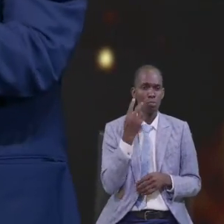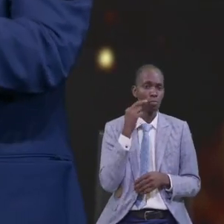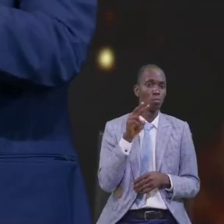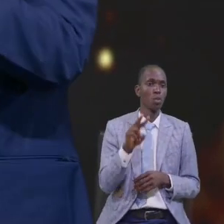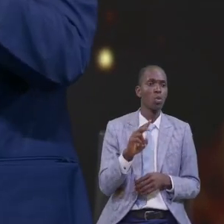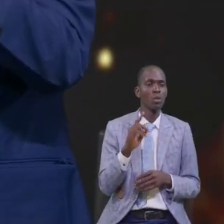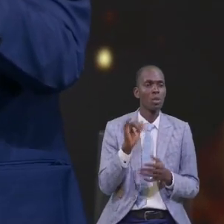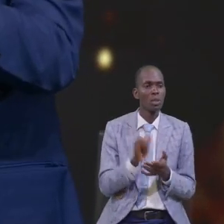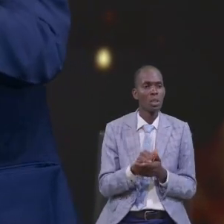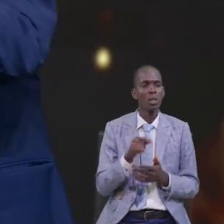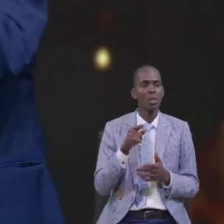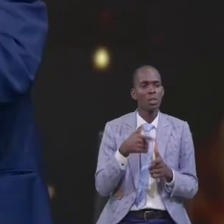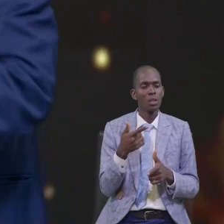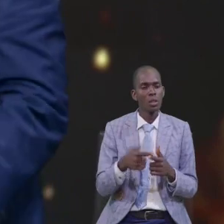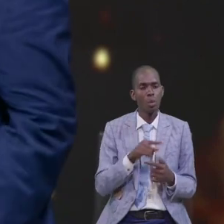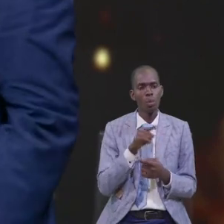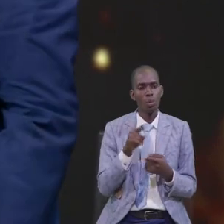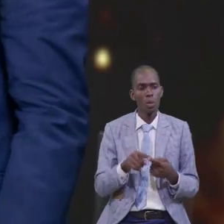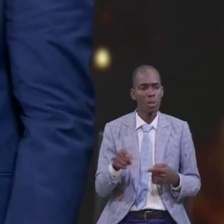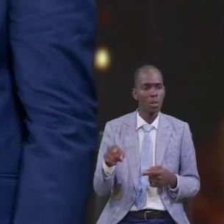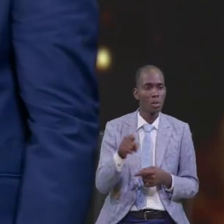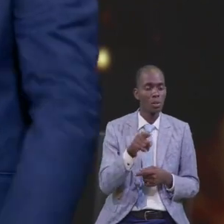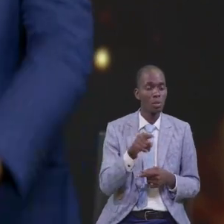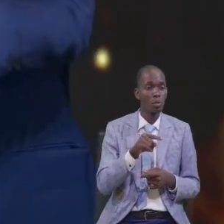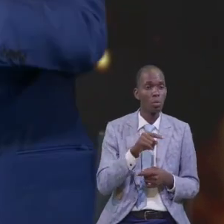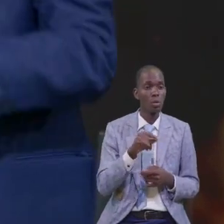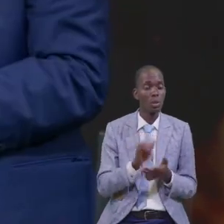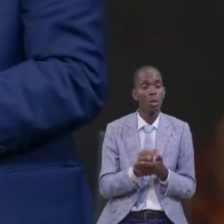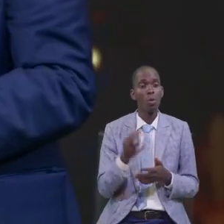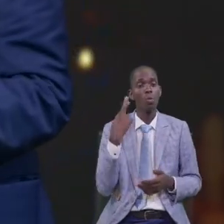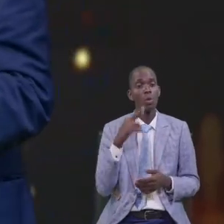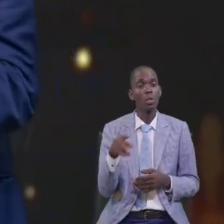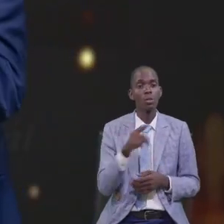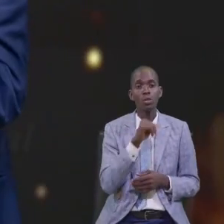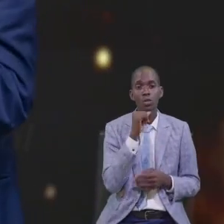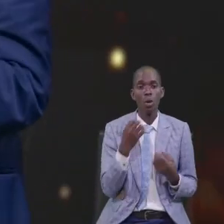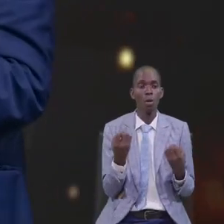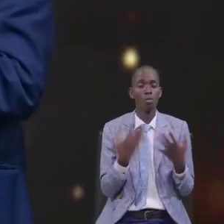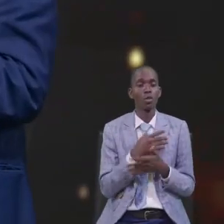to speak against my servant Moses?